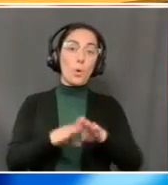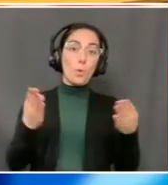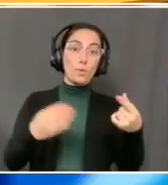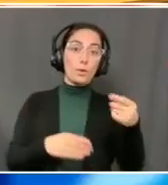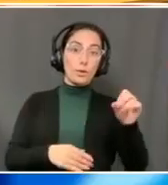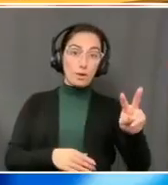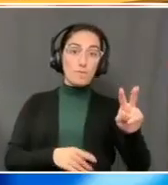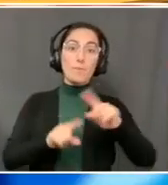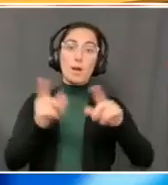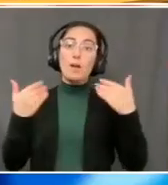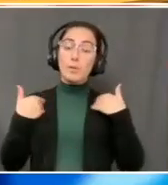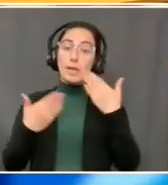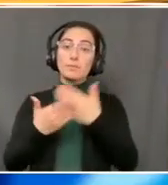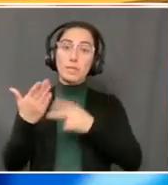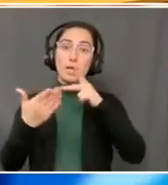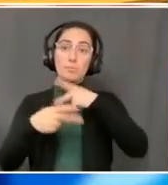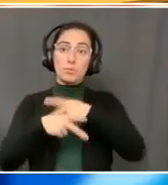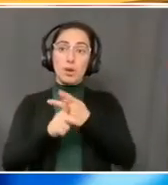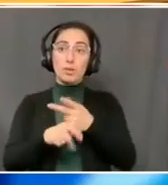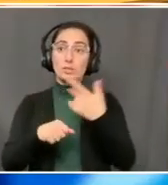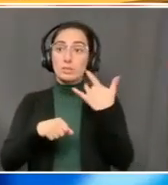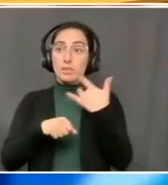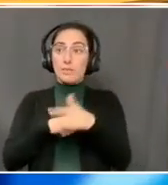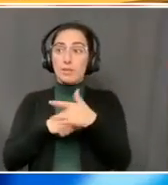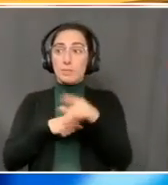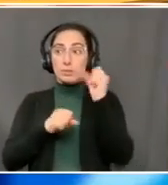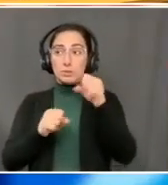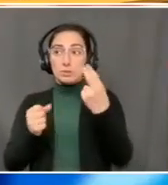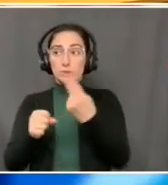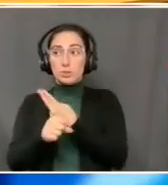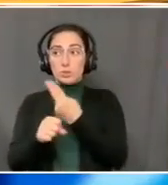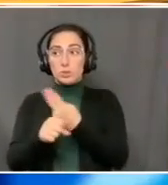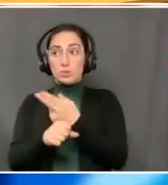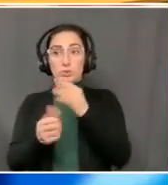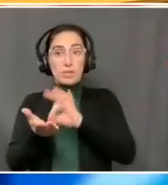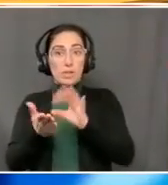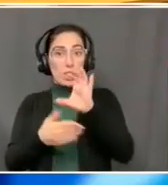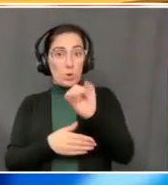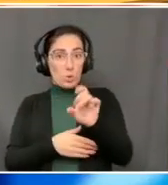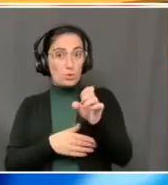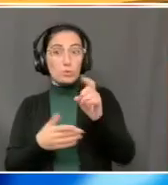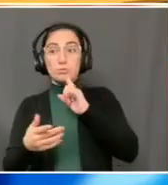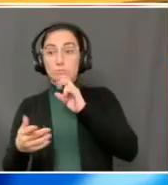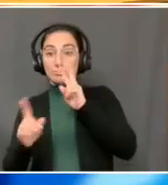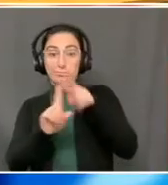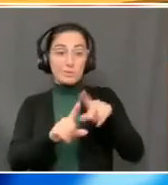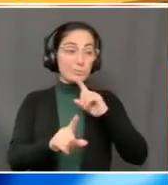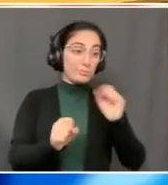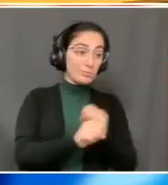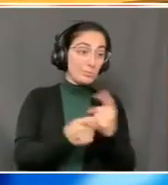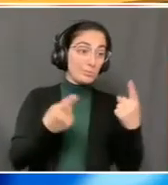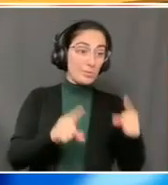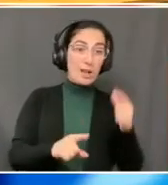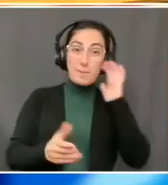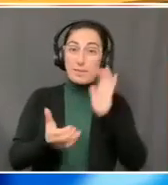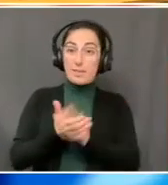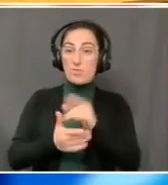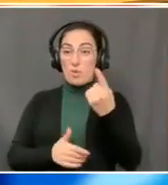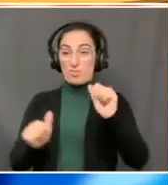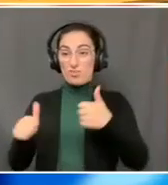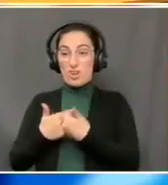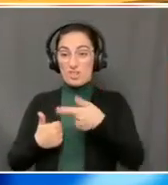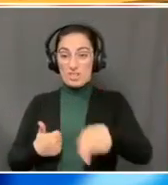these very esoteric accounting codes into what's actually happening. And I think one of the challenges even for this board is trying to figure